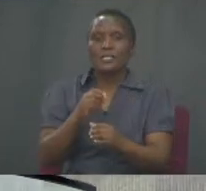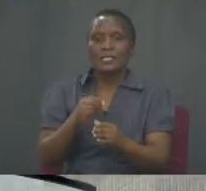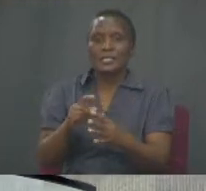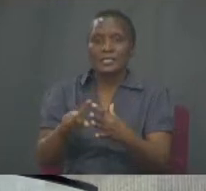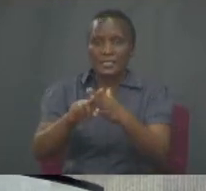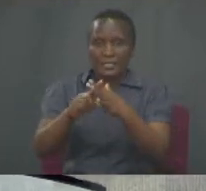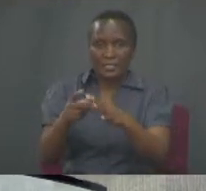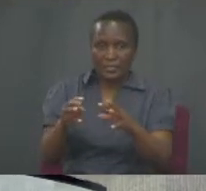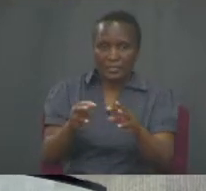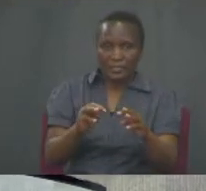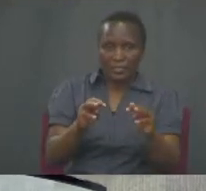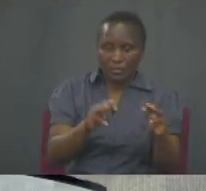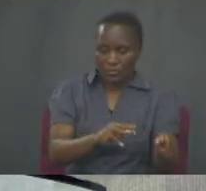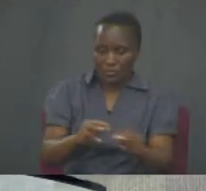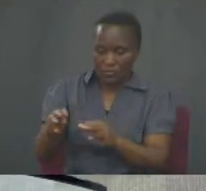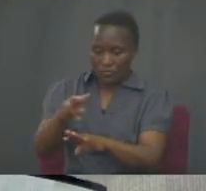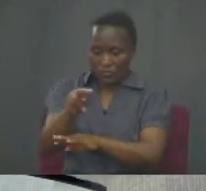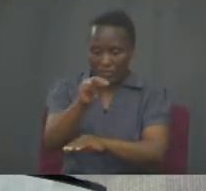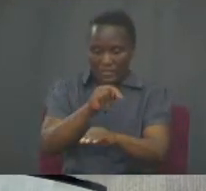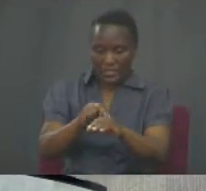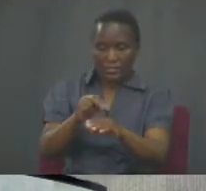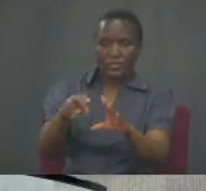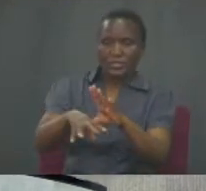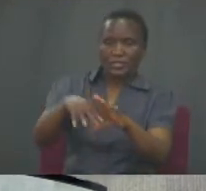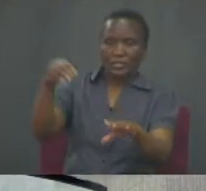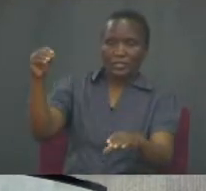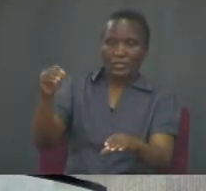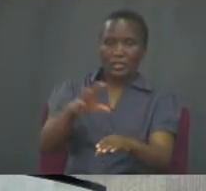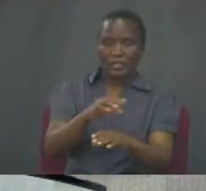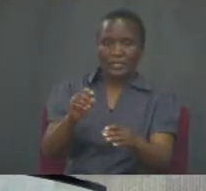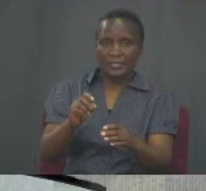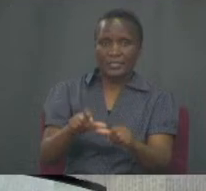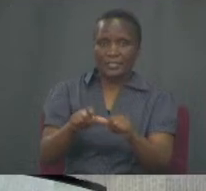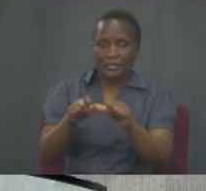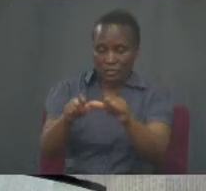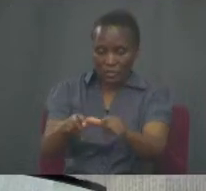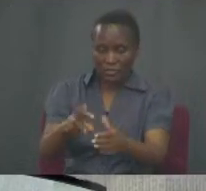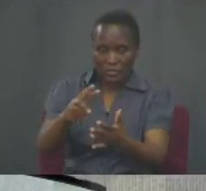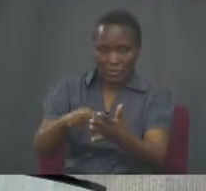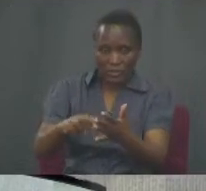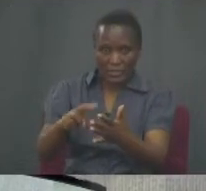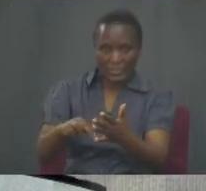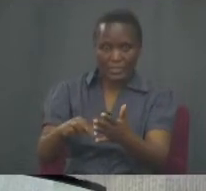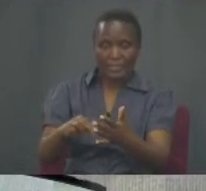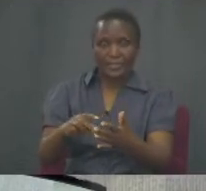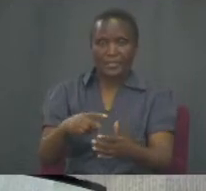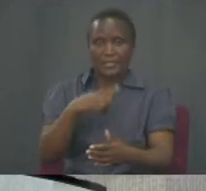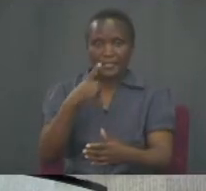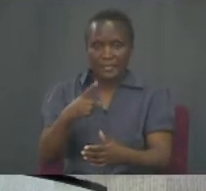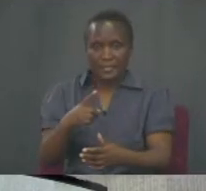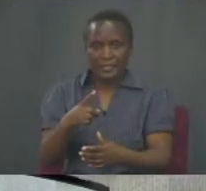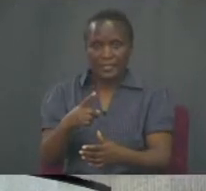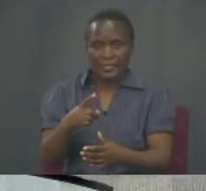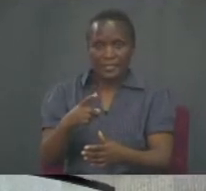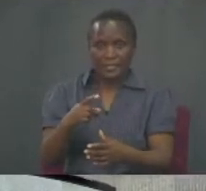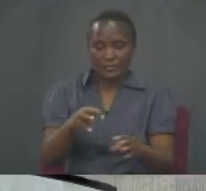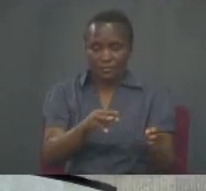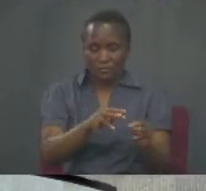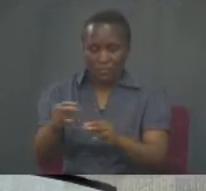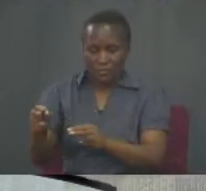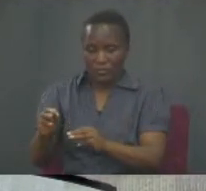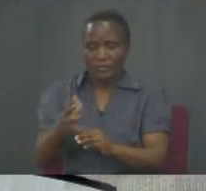reading, you will be told that they managed to drive out the Canaanites who lived on high